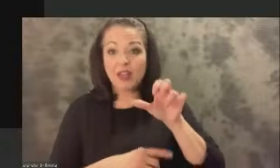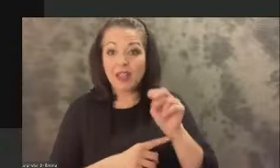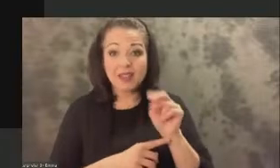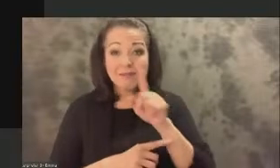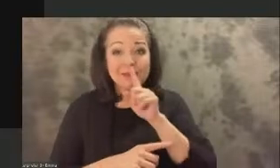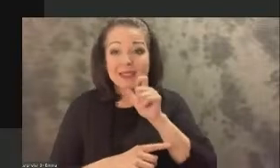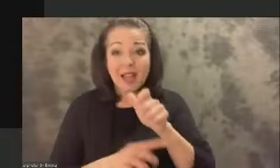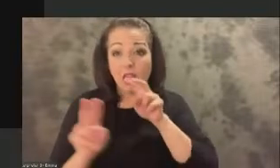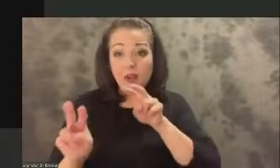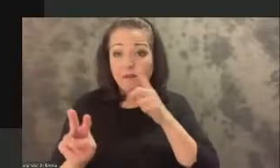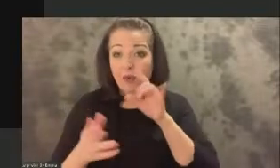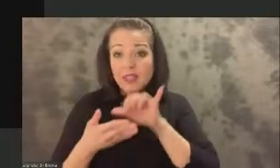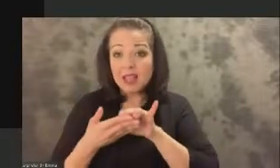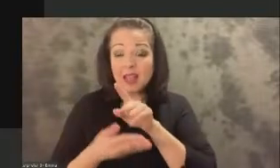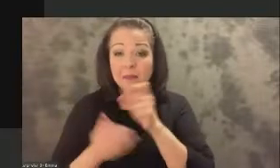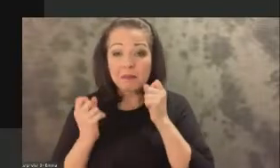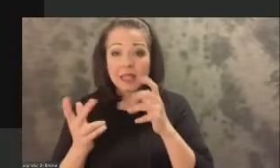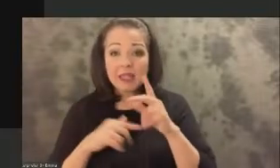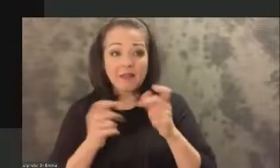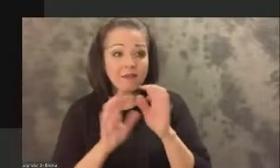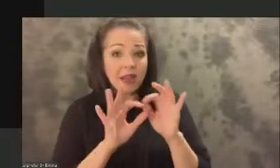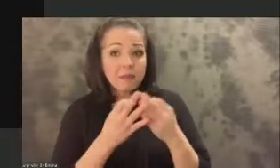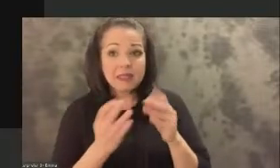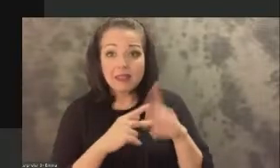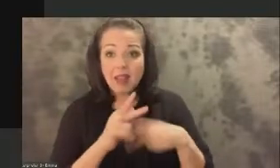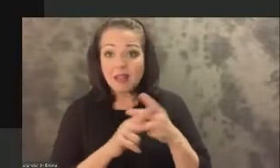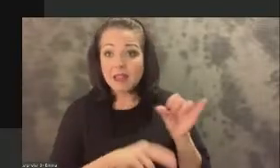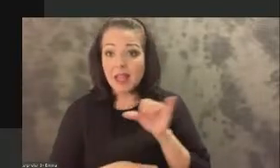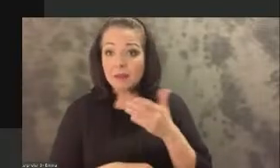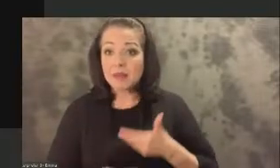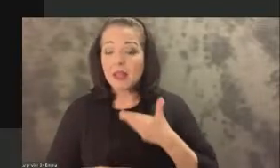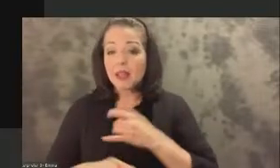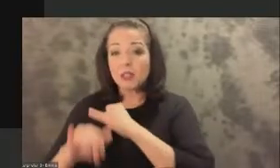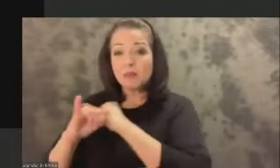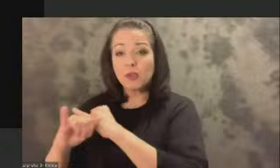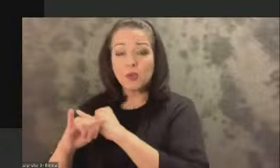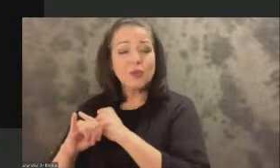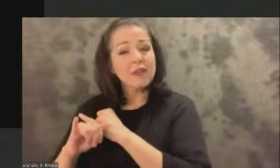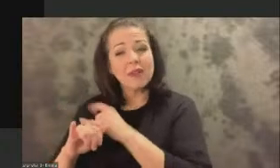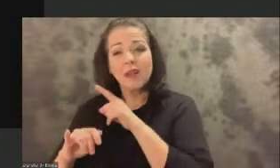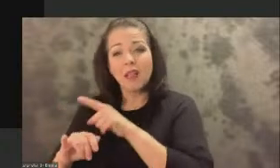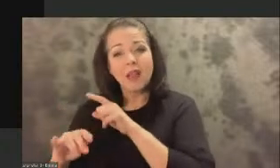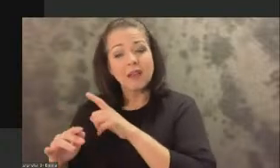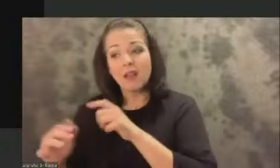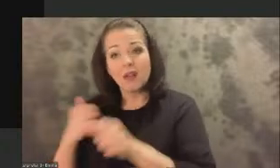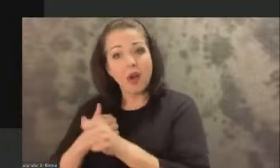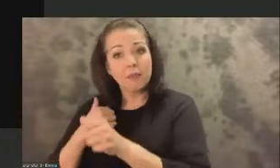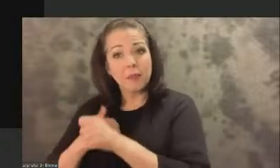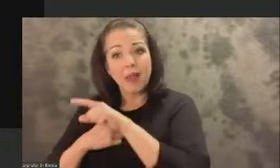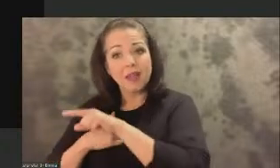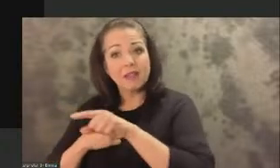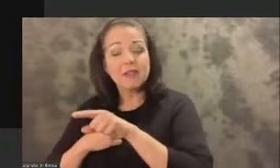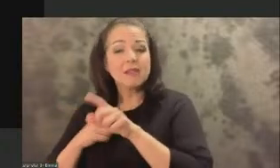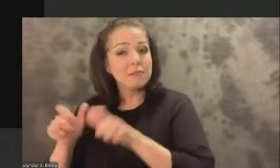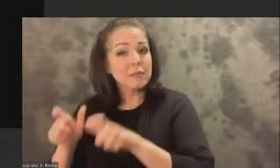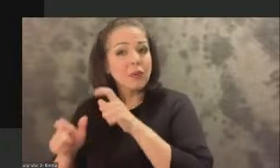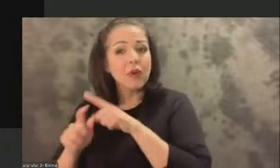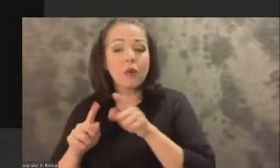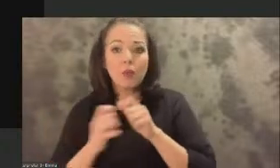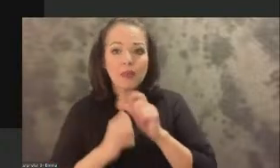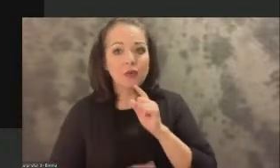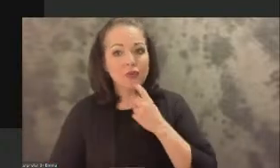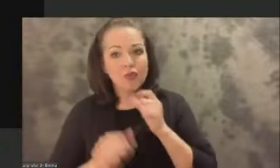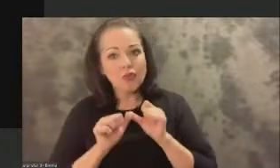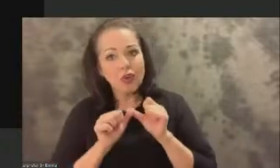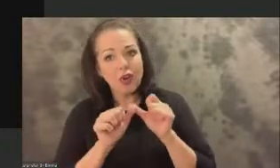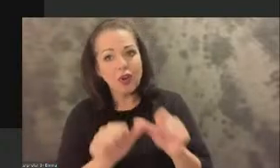people like me, a lot of family types like me. You also have the immune compromised people, people with chronic illnesses, and even elderly